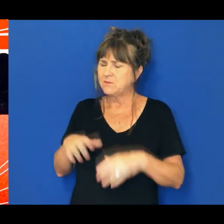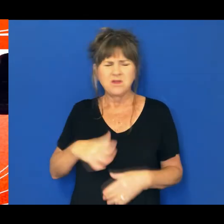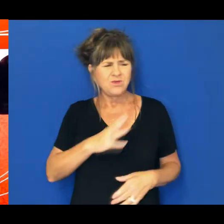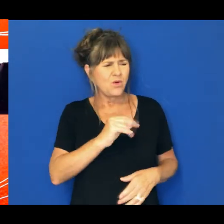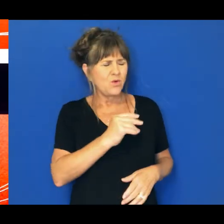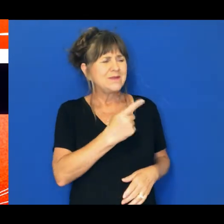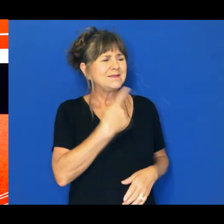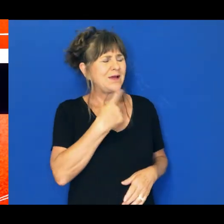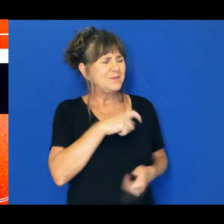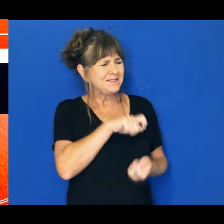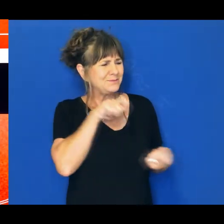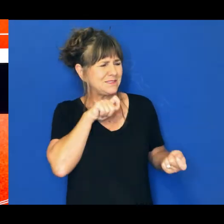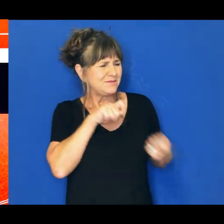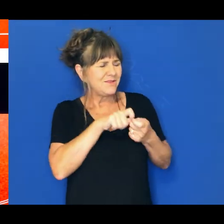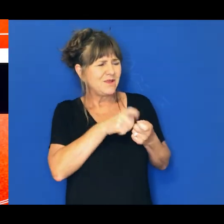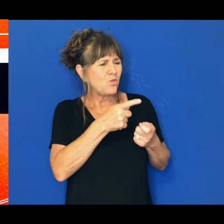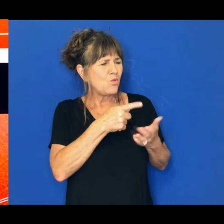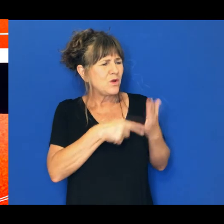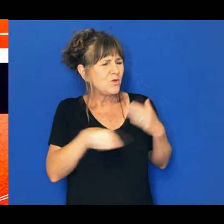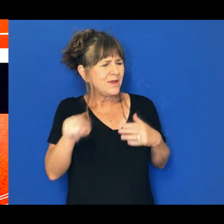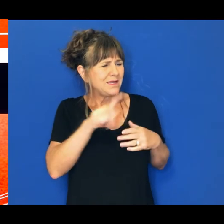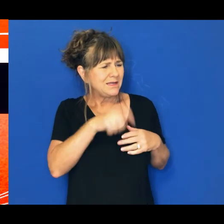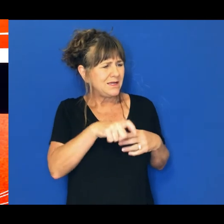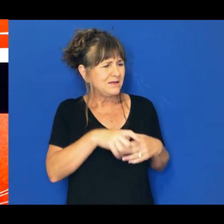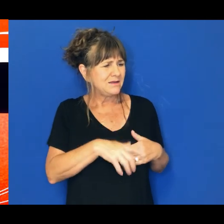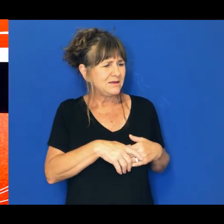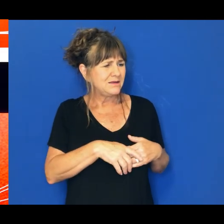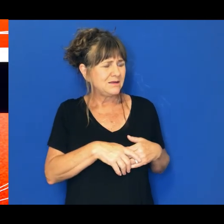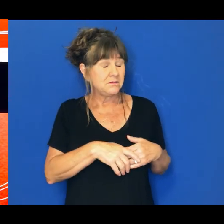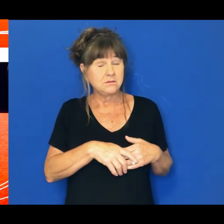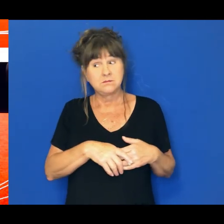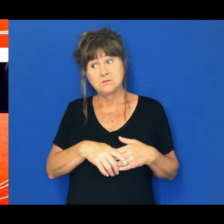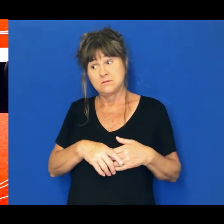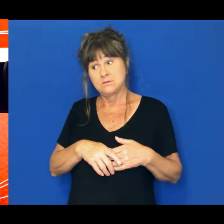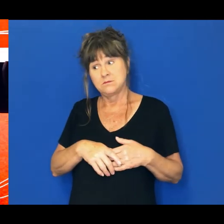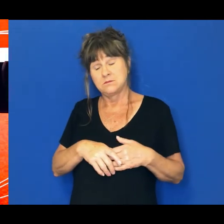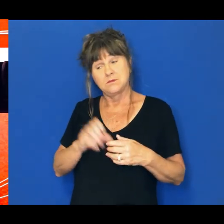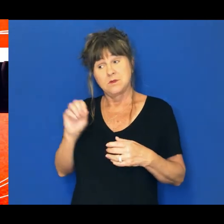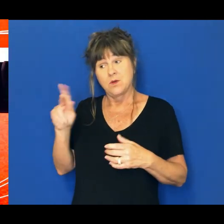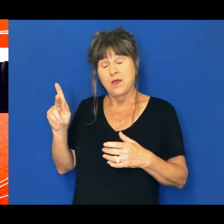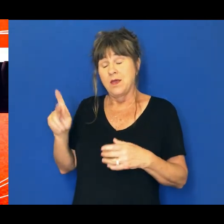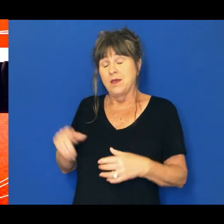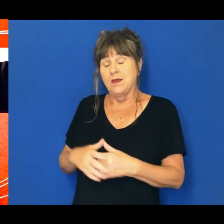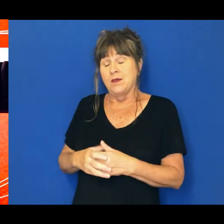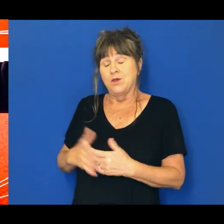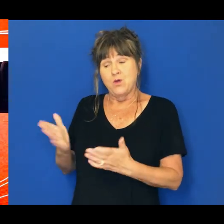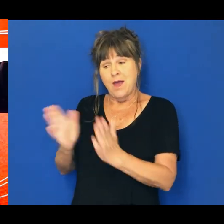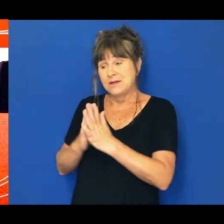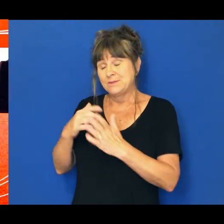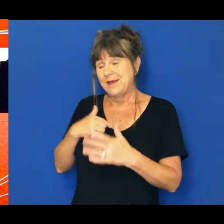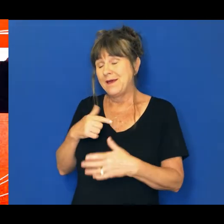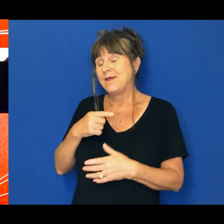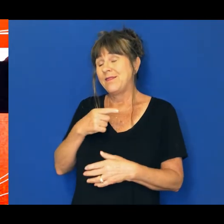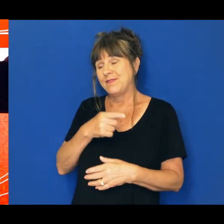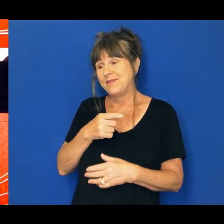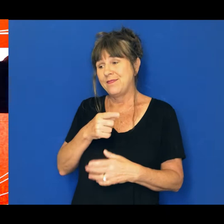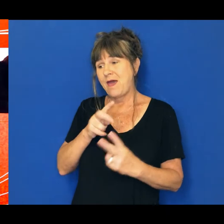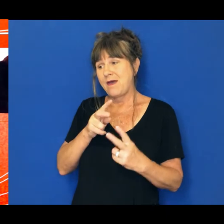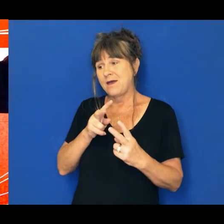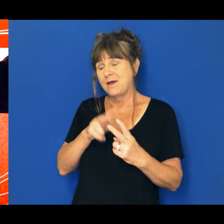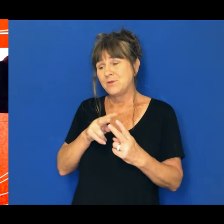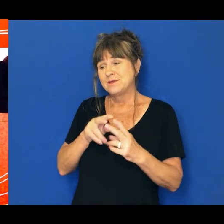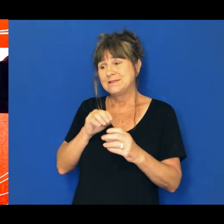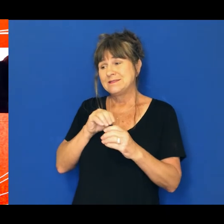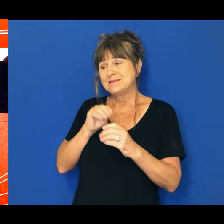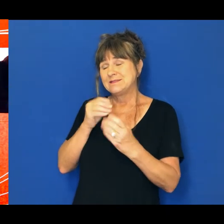said, "All right, here we go. Here it comes. You asked for it. They're saving up for a down payment on a car, on something better than what they have." And